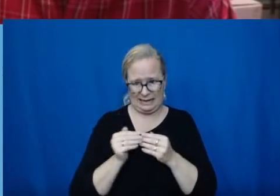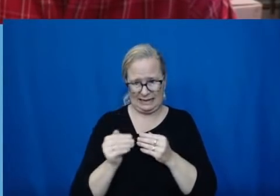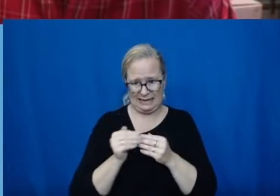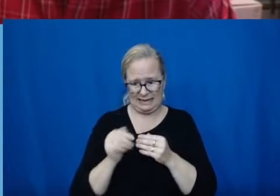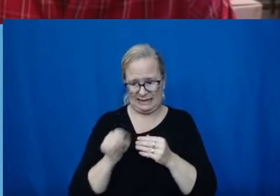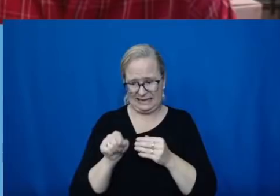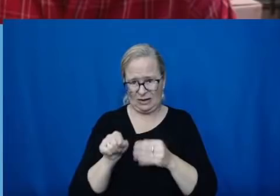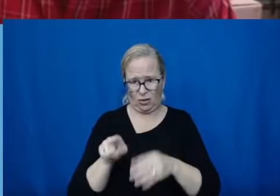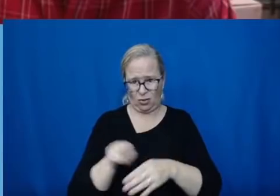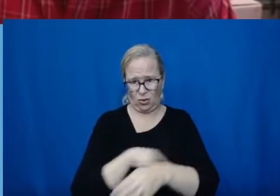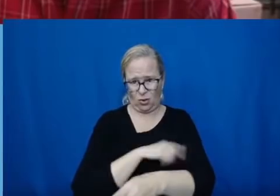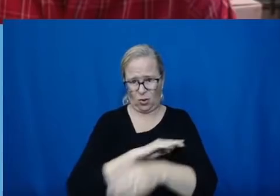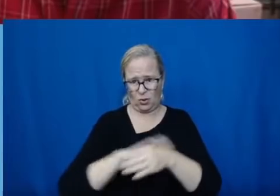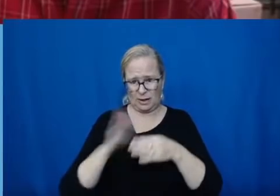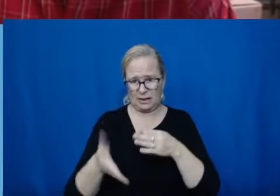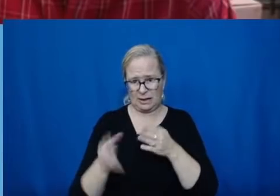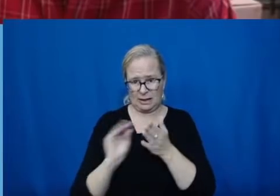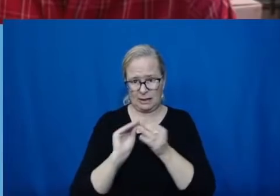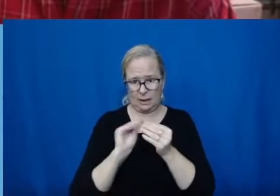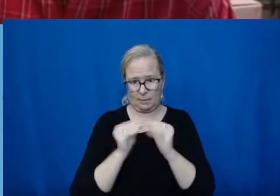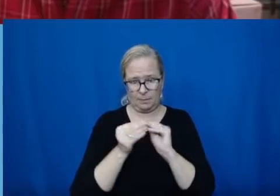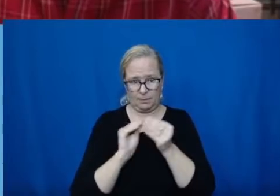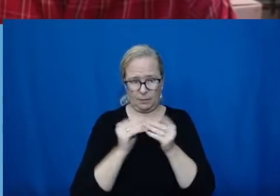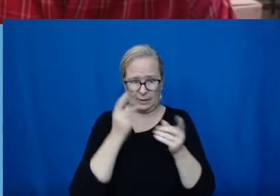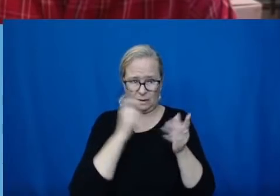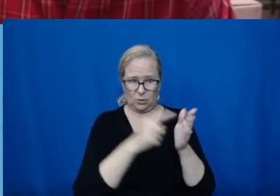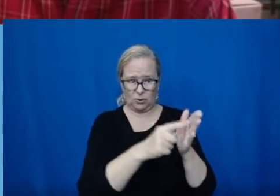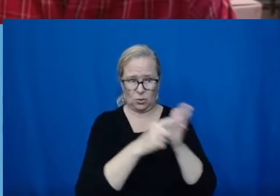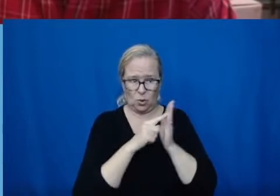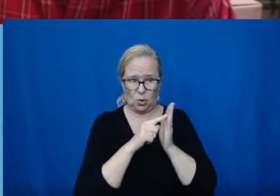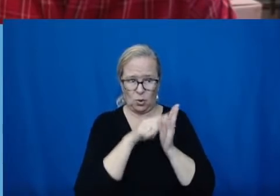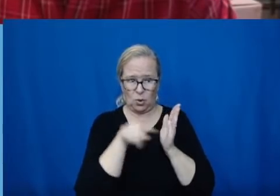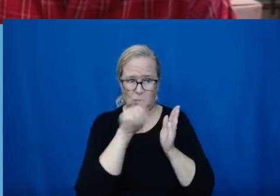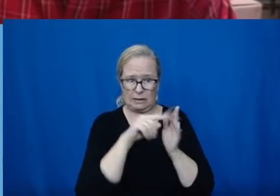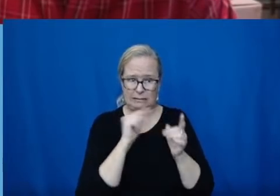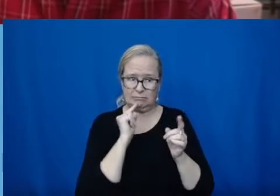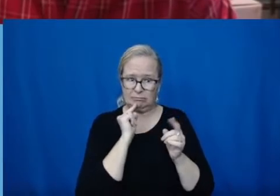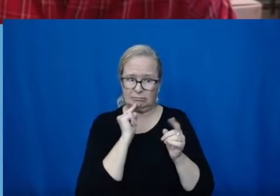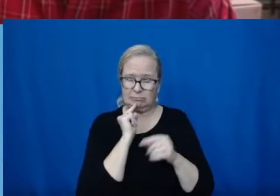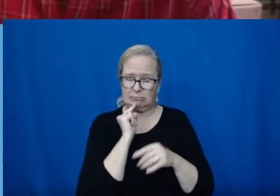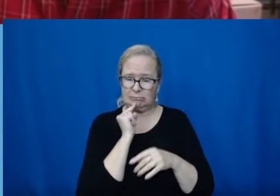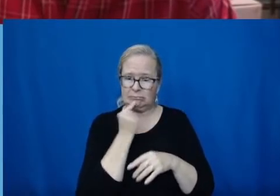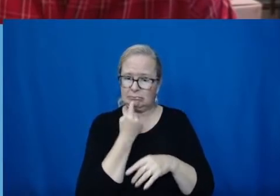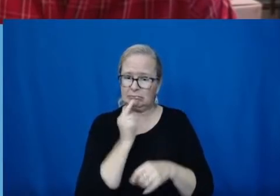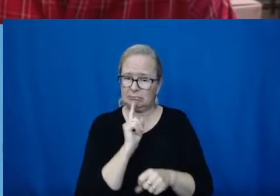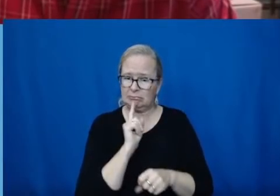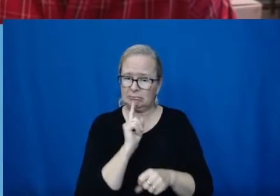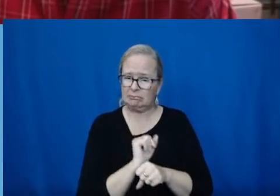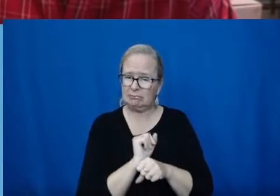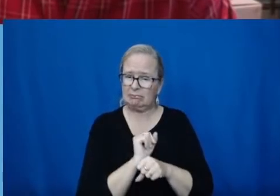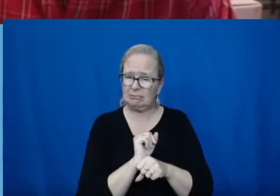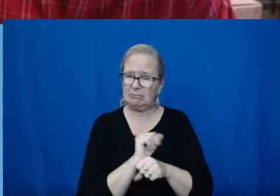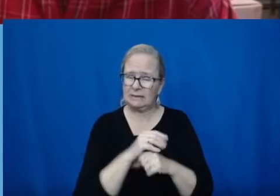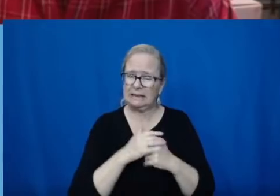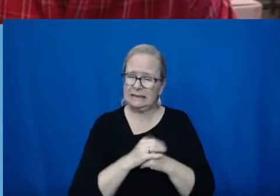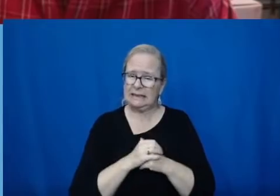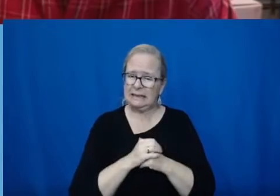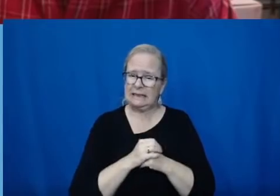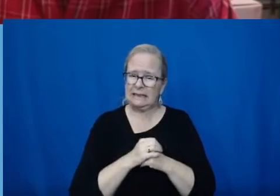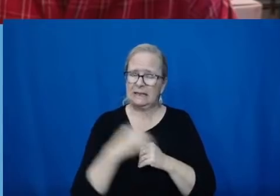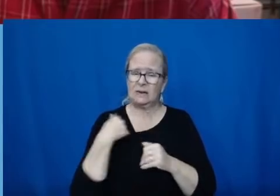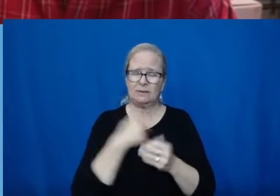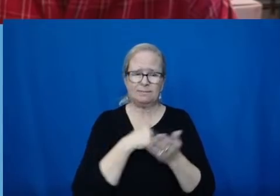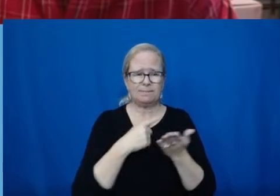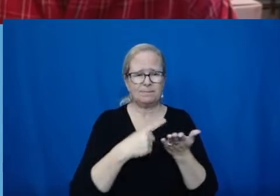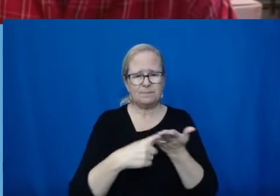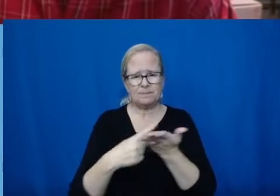is. So as we talk today about measures that may still be needed, because we